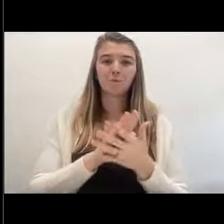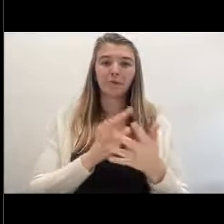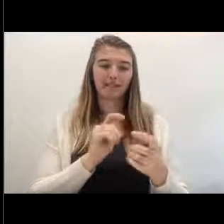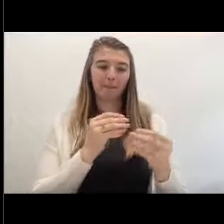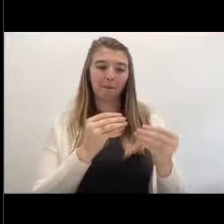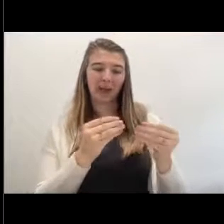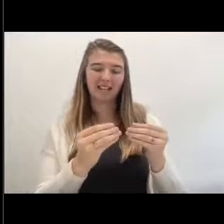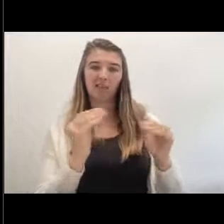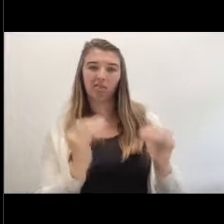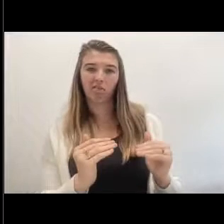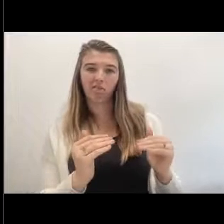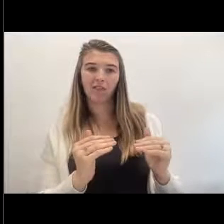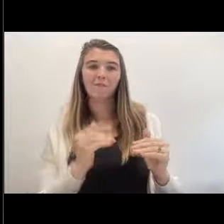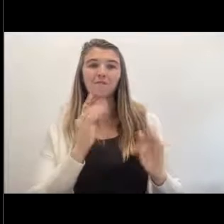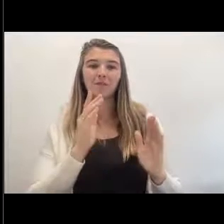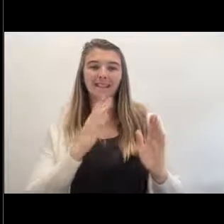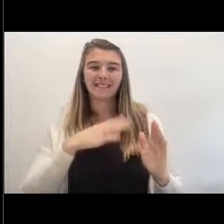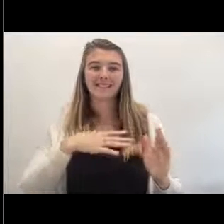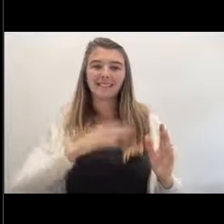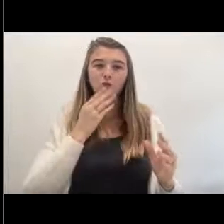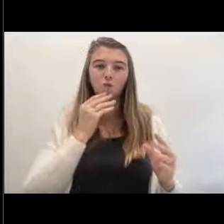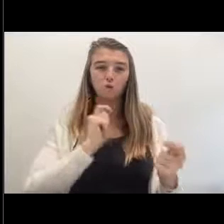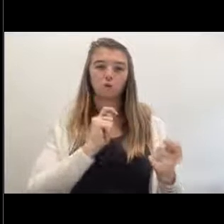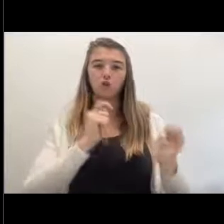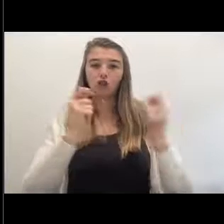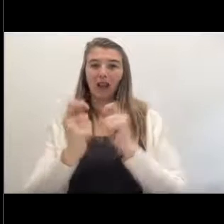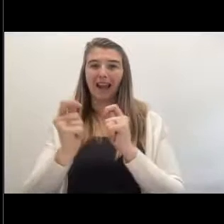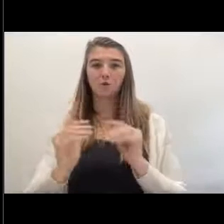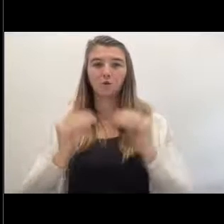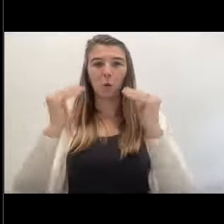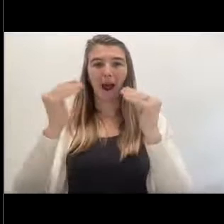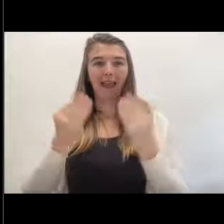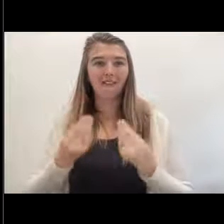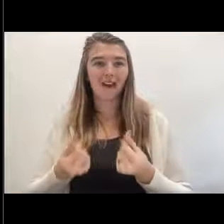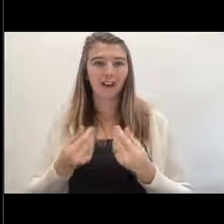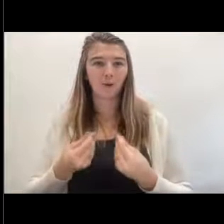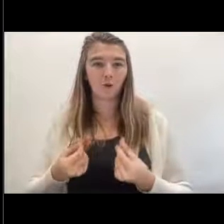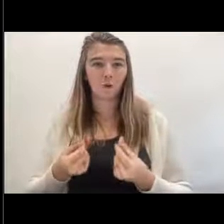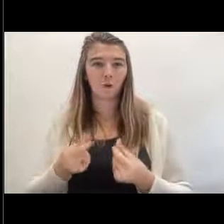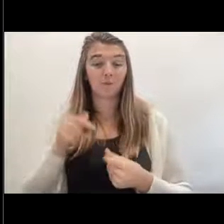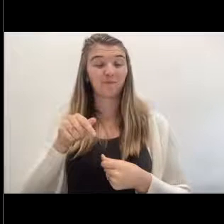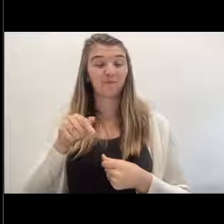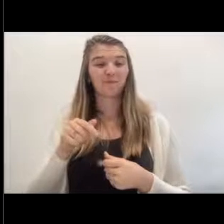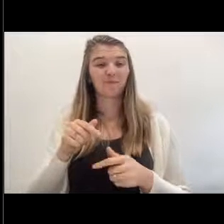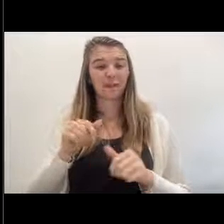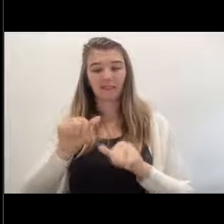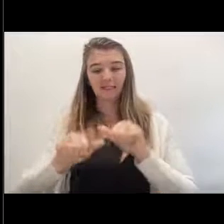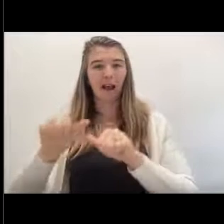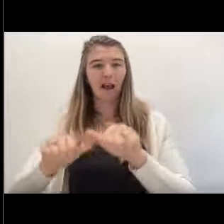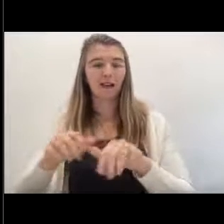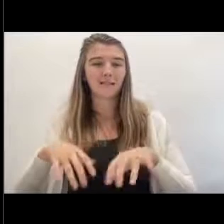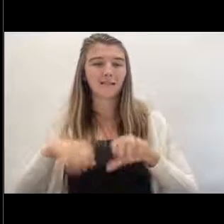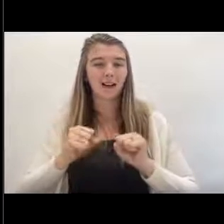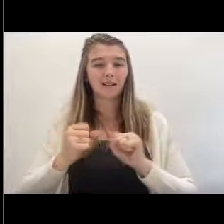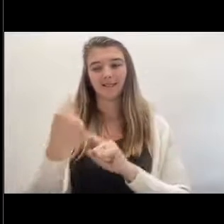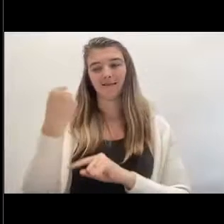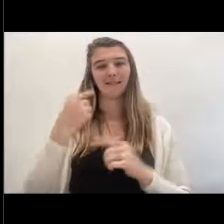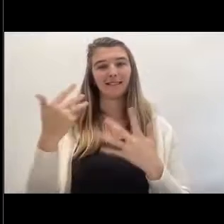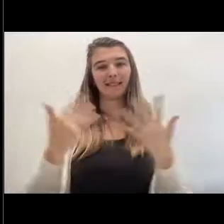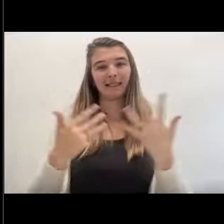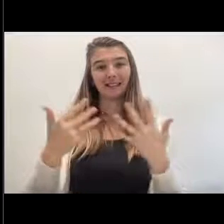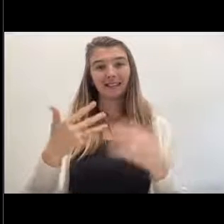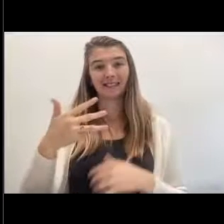How do we do that? So this whole thing started in the 90s when Kevin O'Connor, who was my supervisor